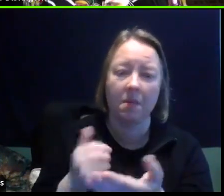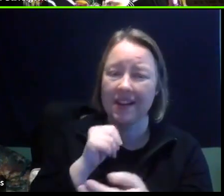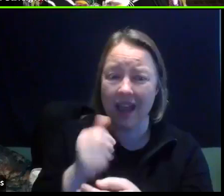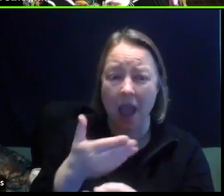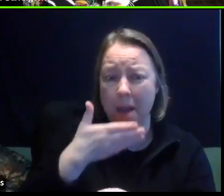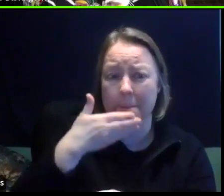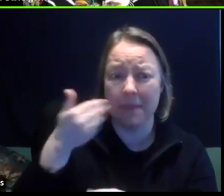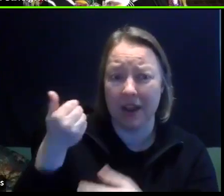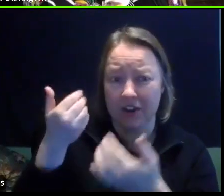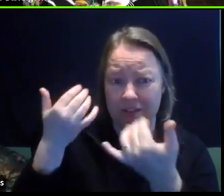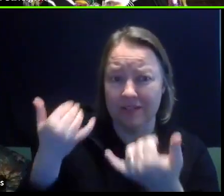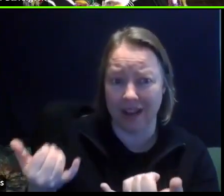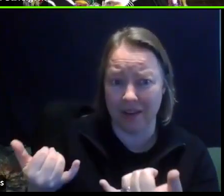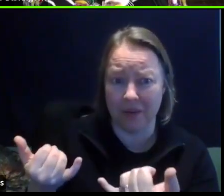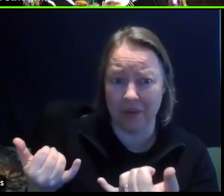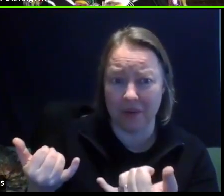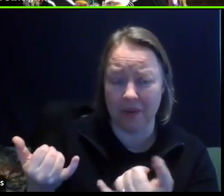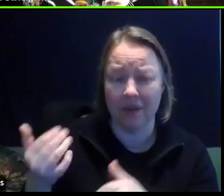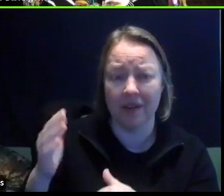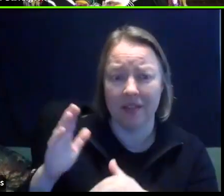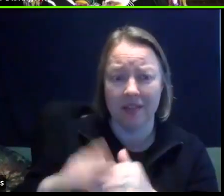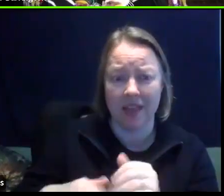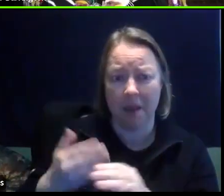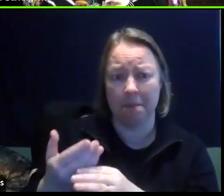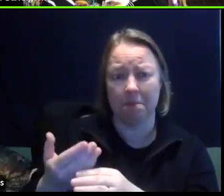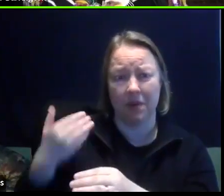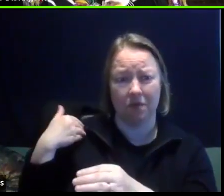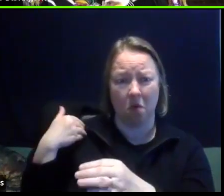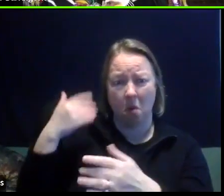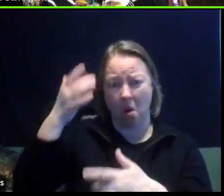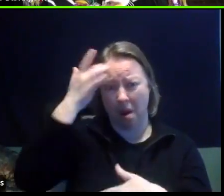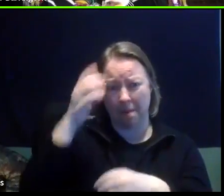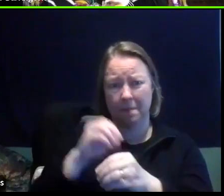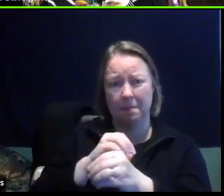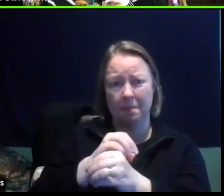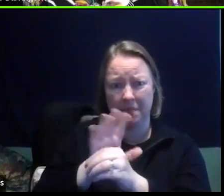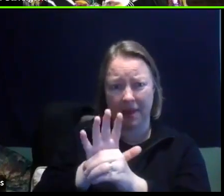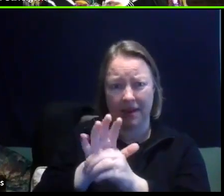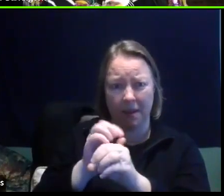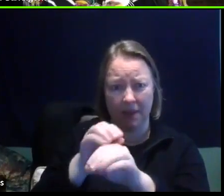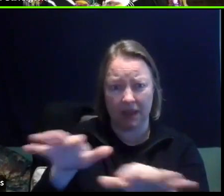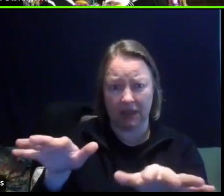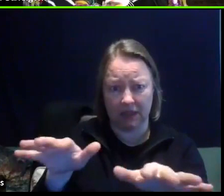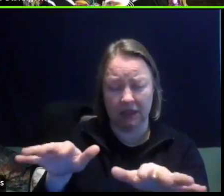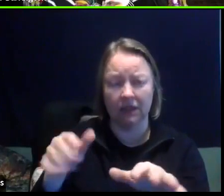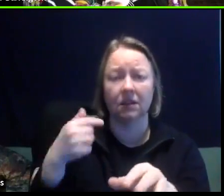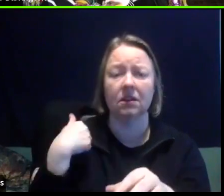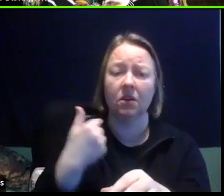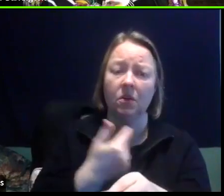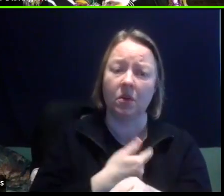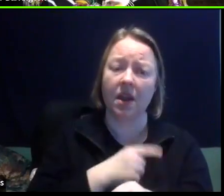now than we were prior to the pandemic, and that we actually